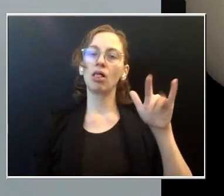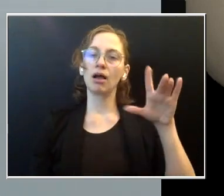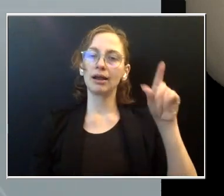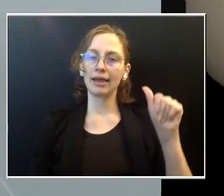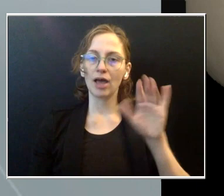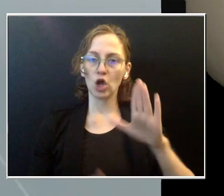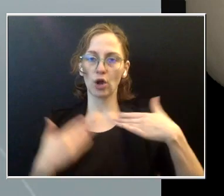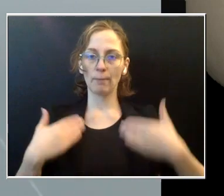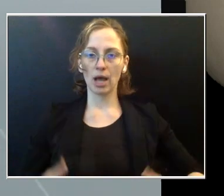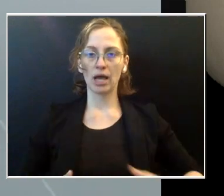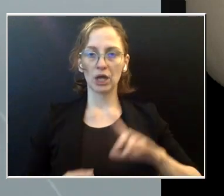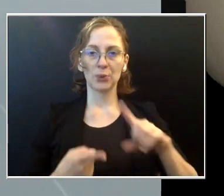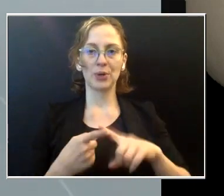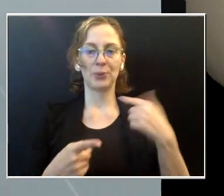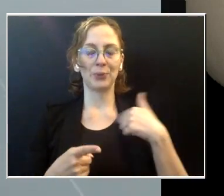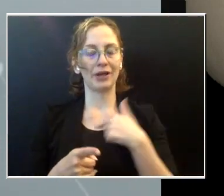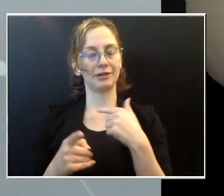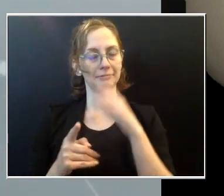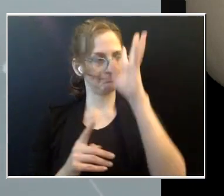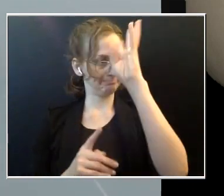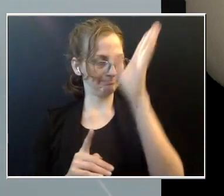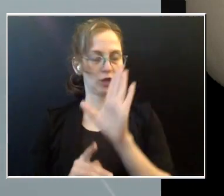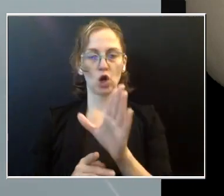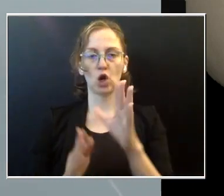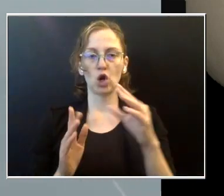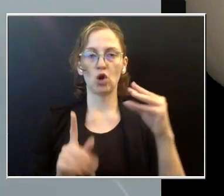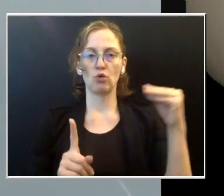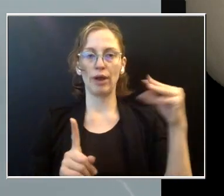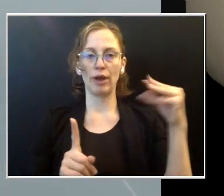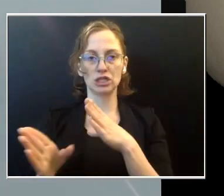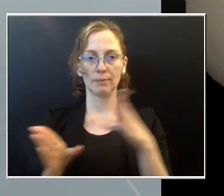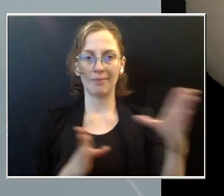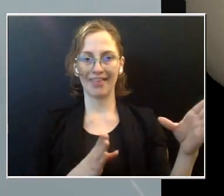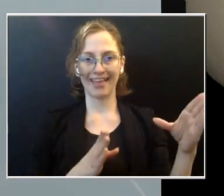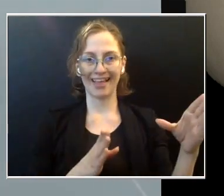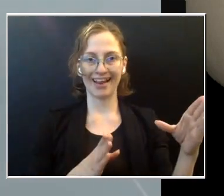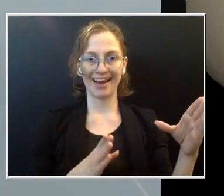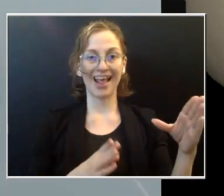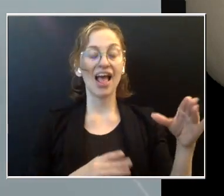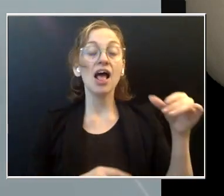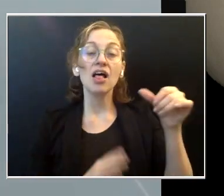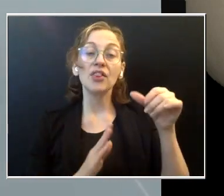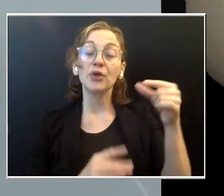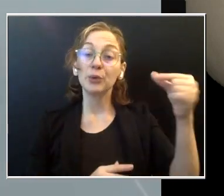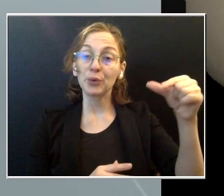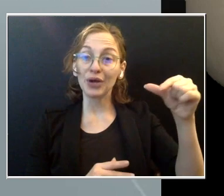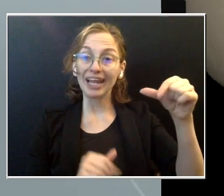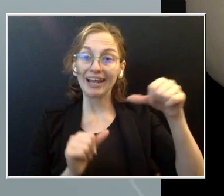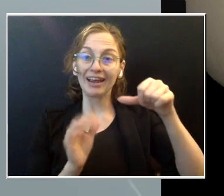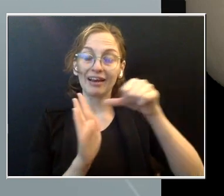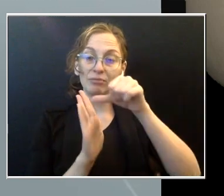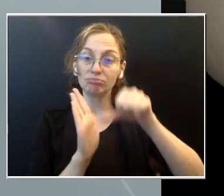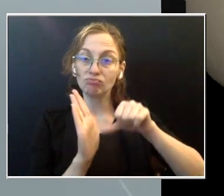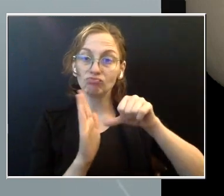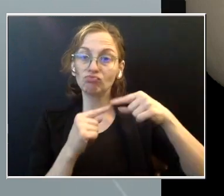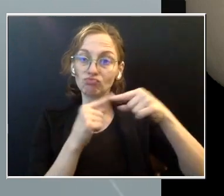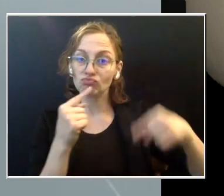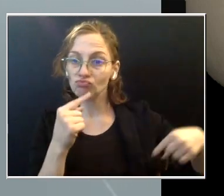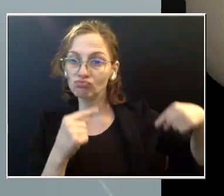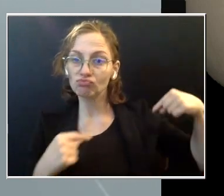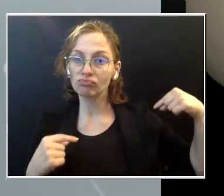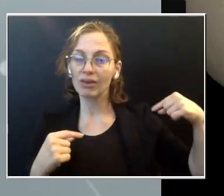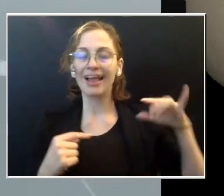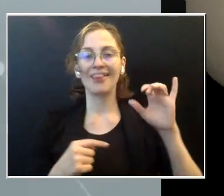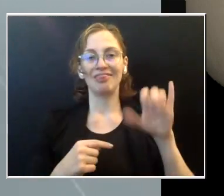green are the incisions from her mastectomy and her multiple kind of margin surgeries to try and clear that margin. As Dr. Larson